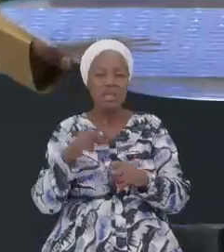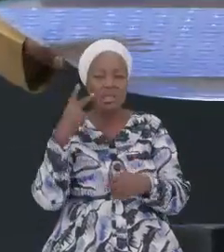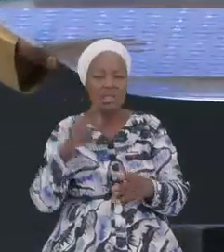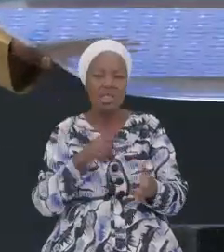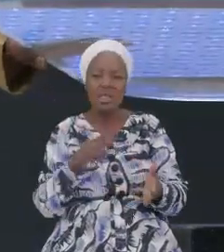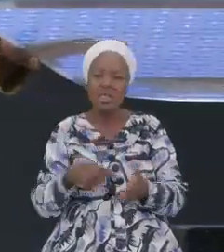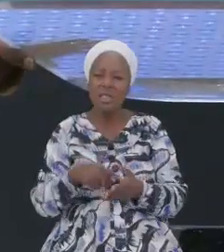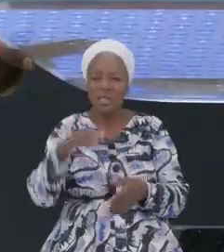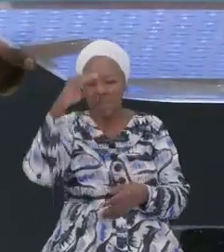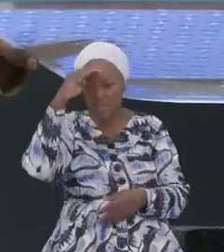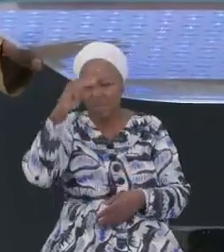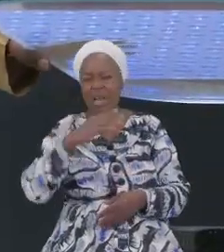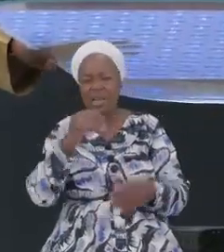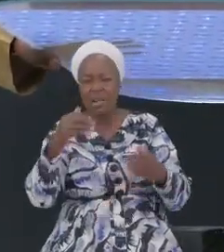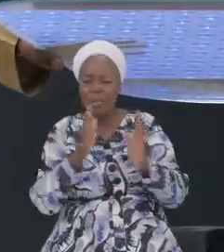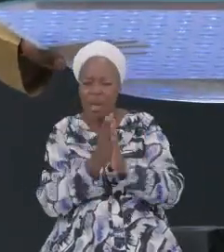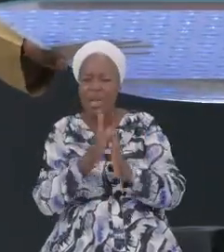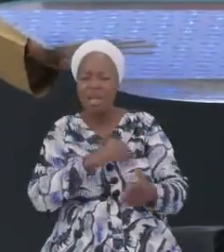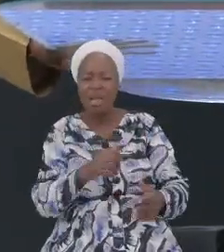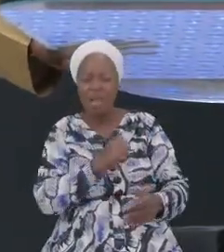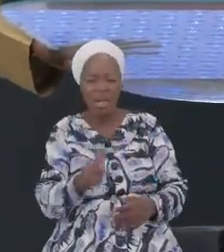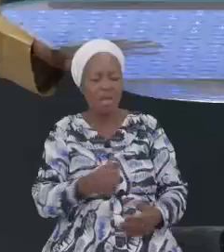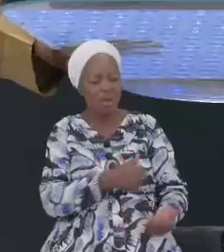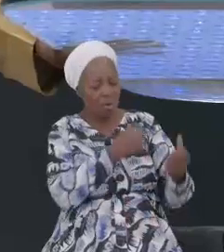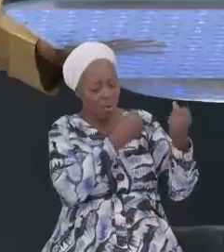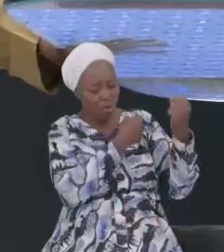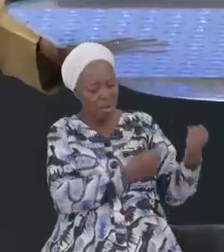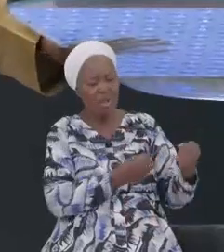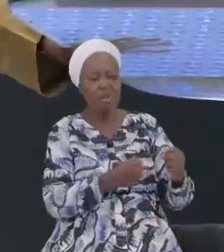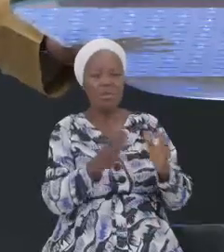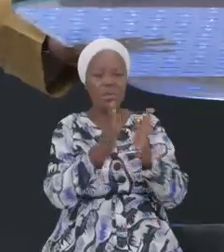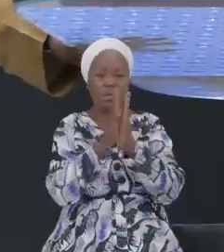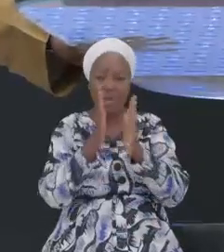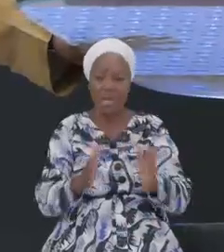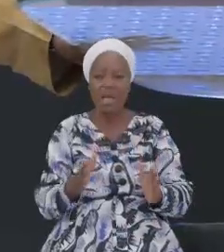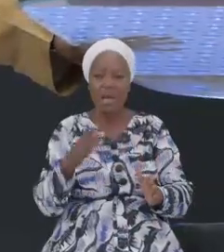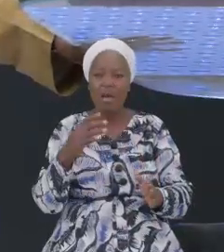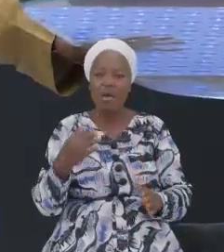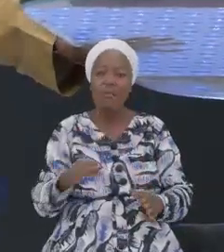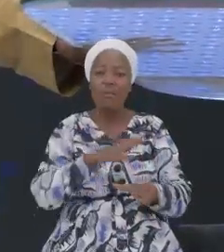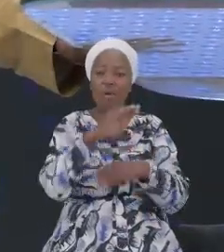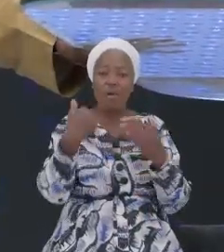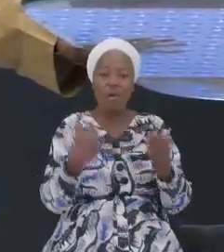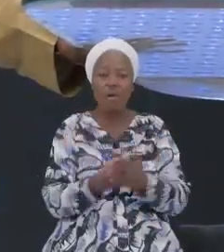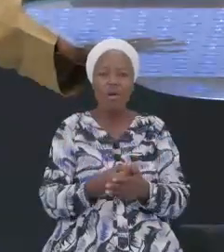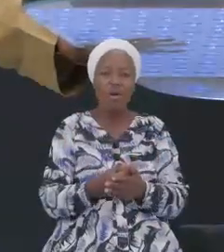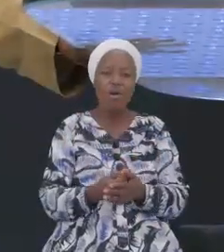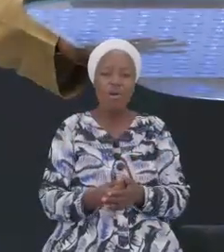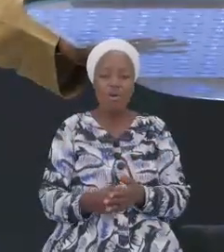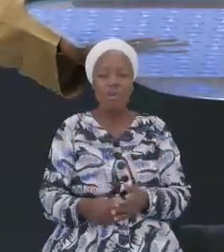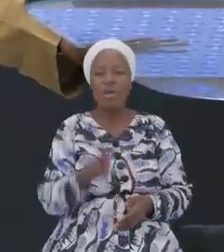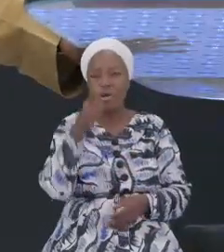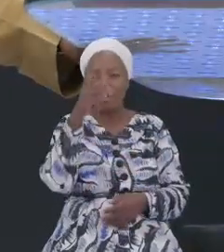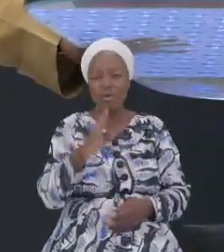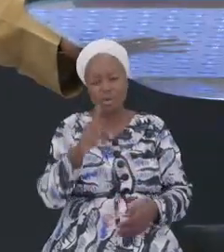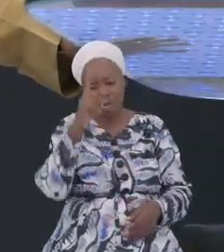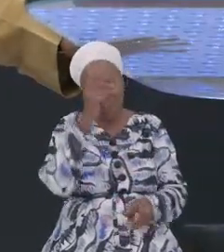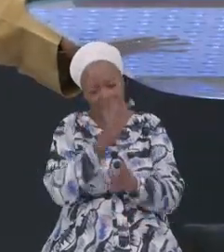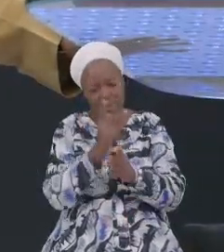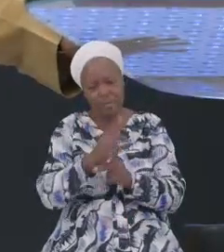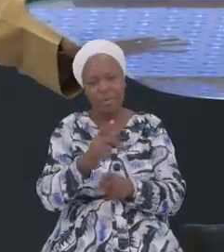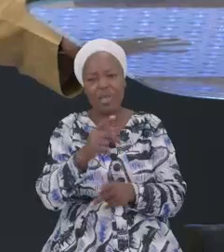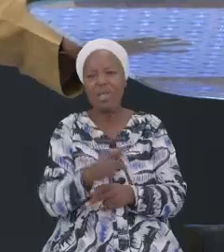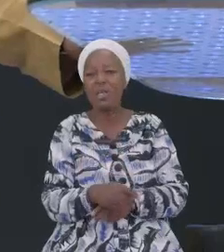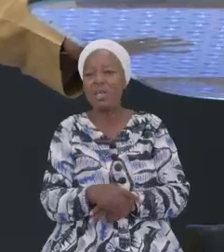it courageous prayer. The courageous prayer of all covenant-keeping beneficiaries. It